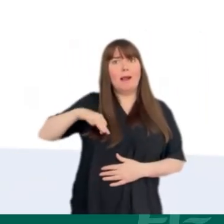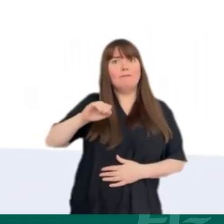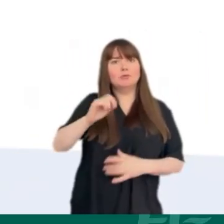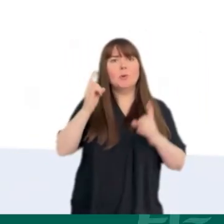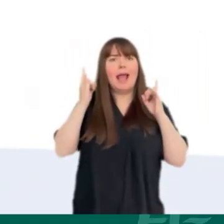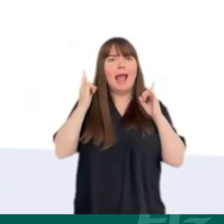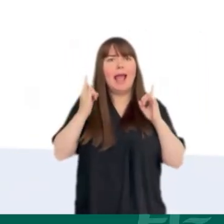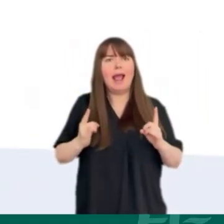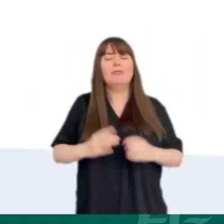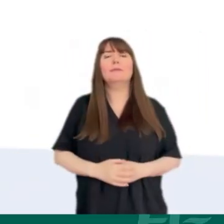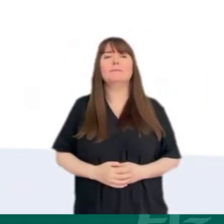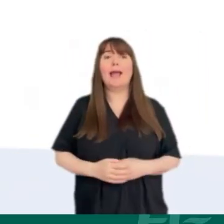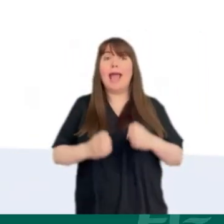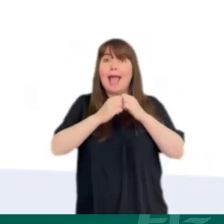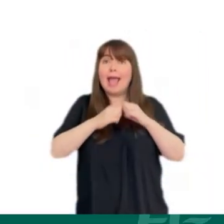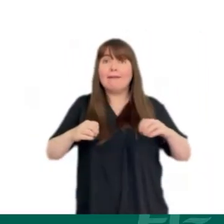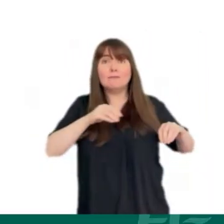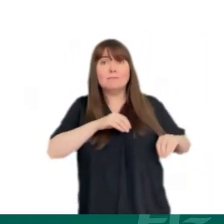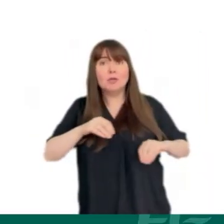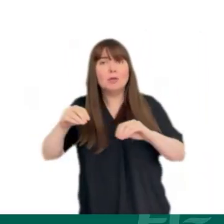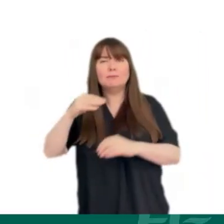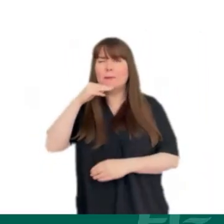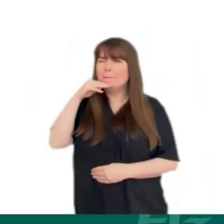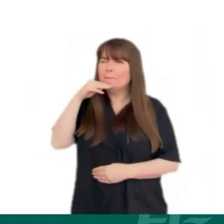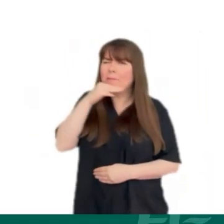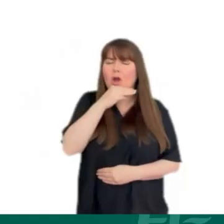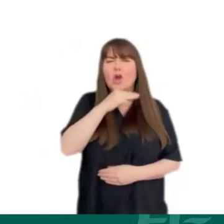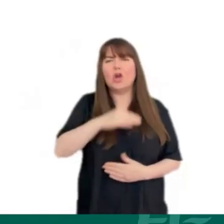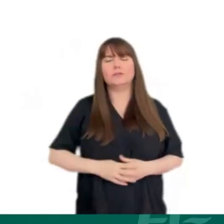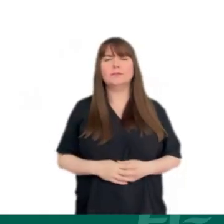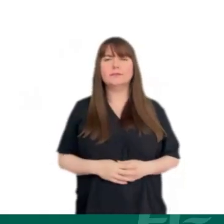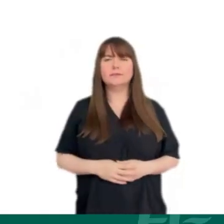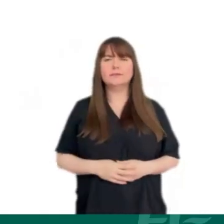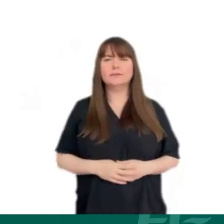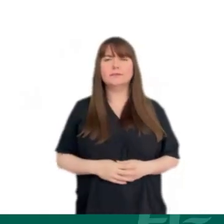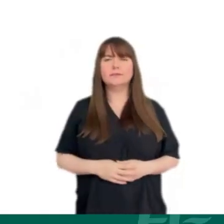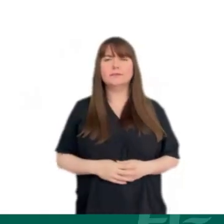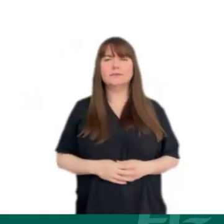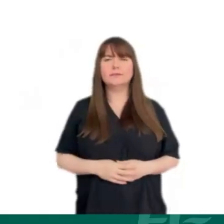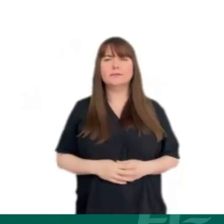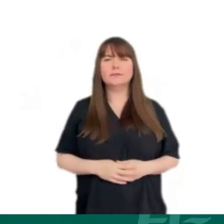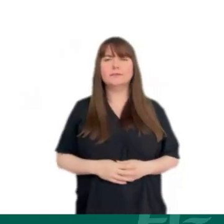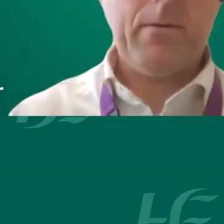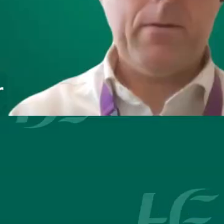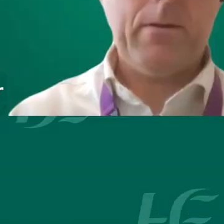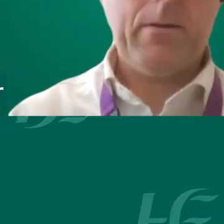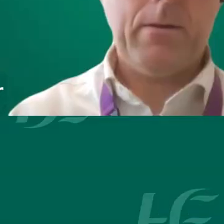activity benefits your health. Every move counts.